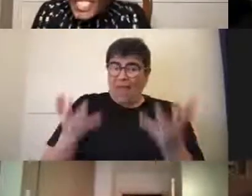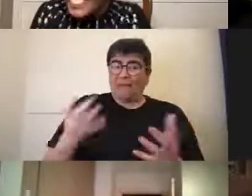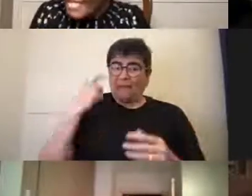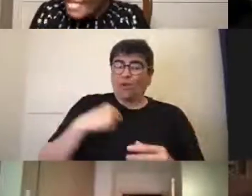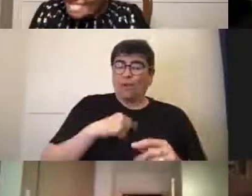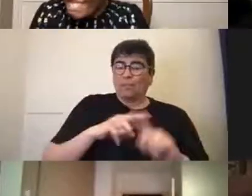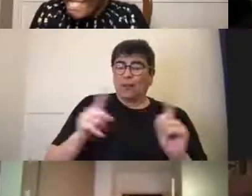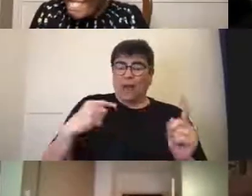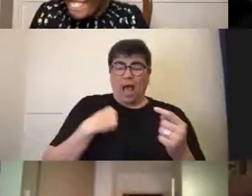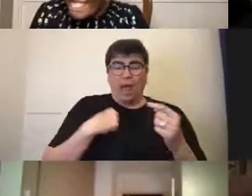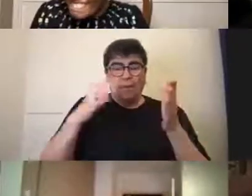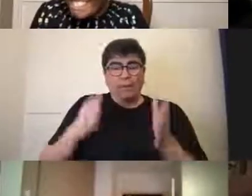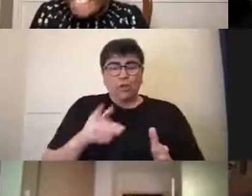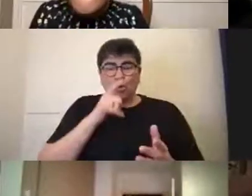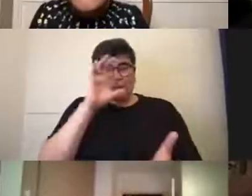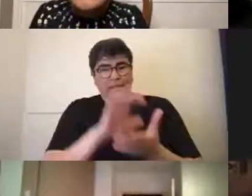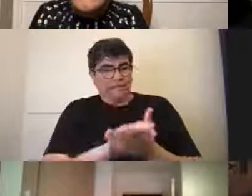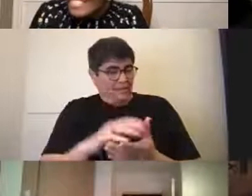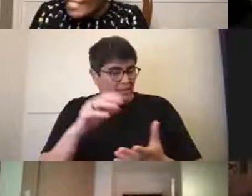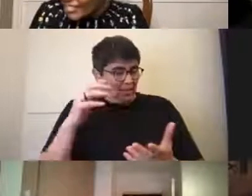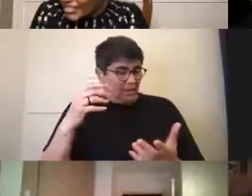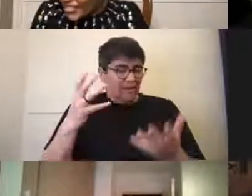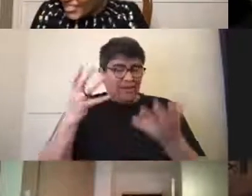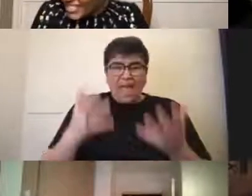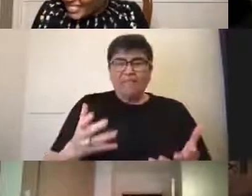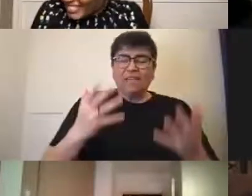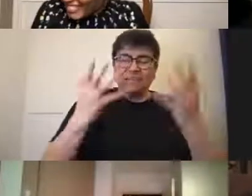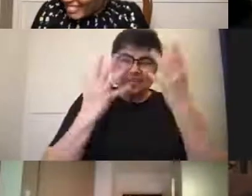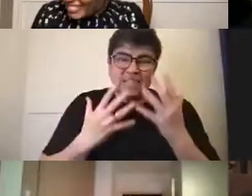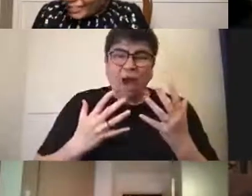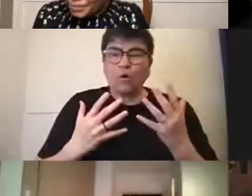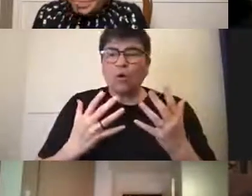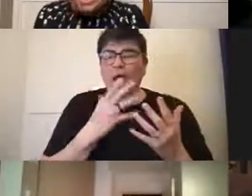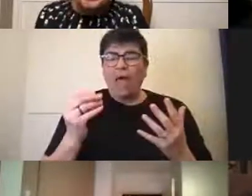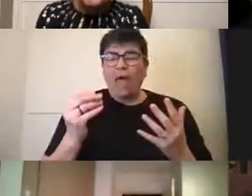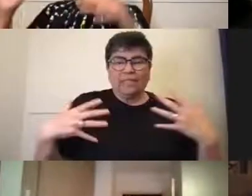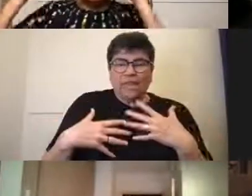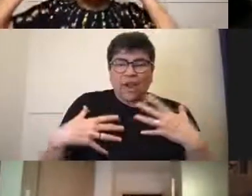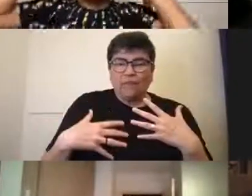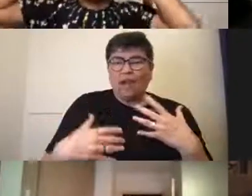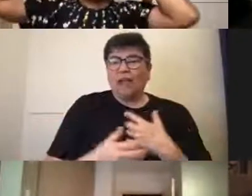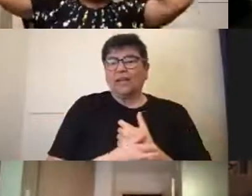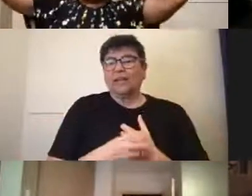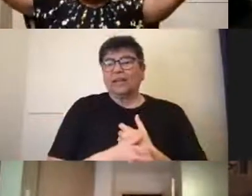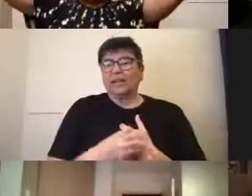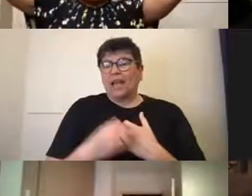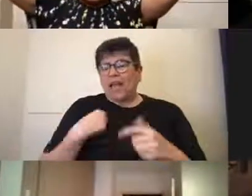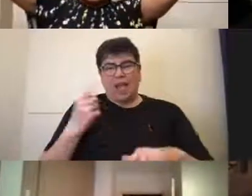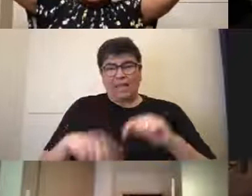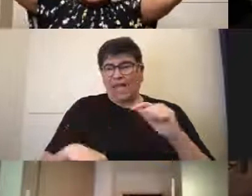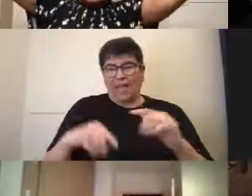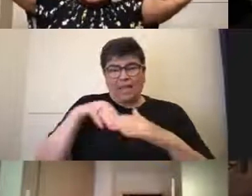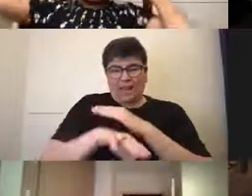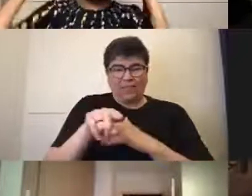like I'm a person who believes that like in the heavy and the sorrow and the terrifying, like I can't get in there